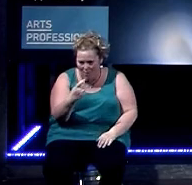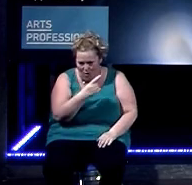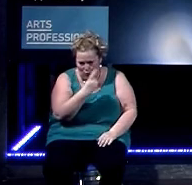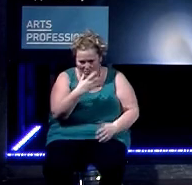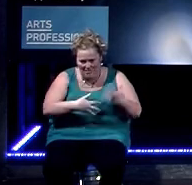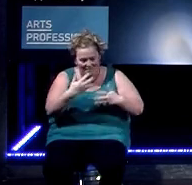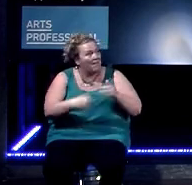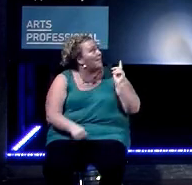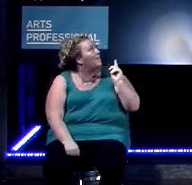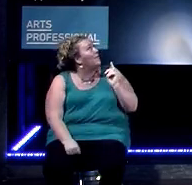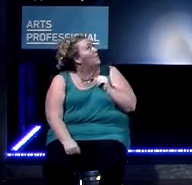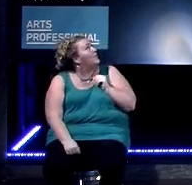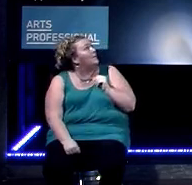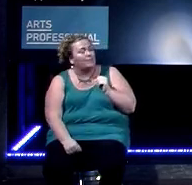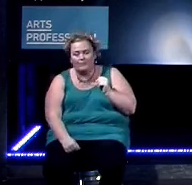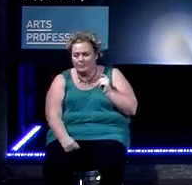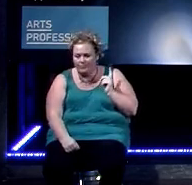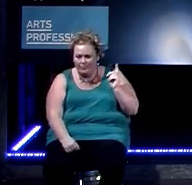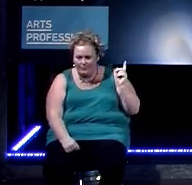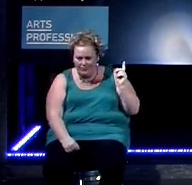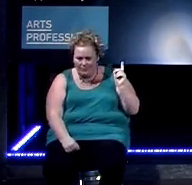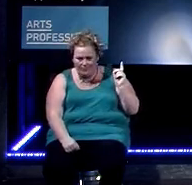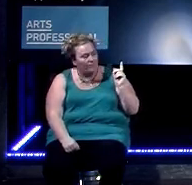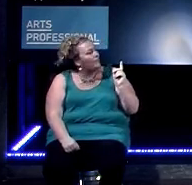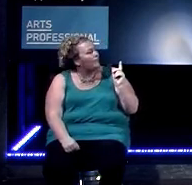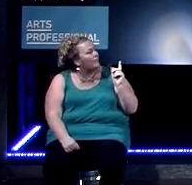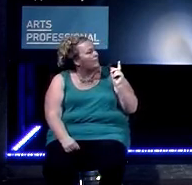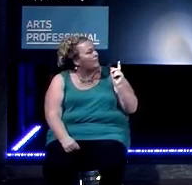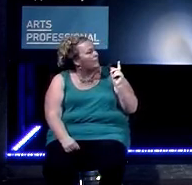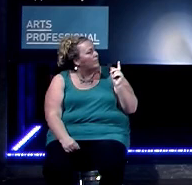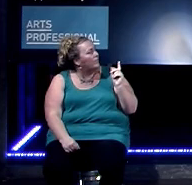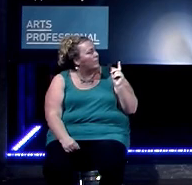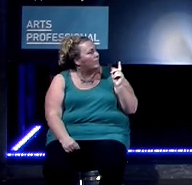So Game of Thrones was downloaded 5.2 million times, which was lauded by the